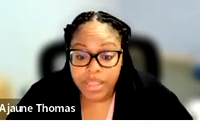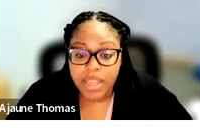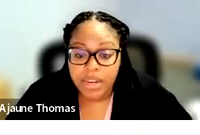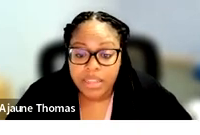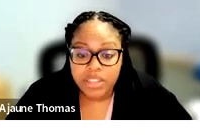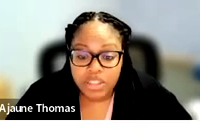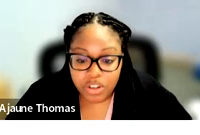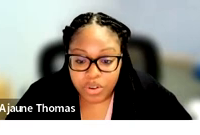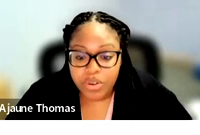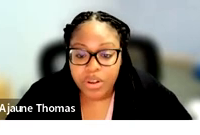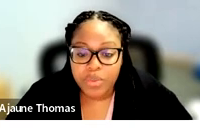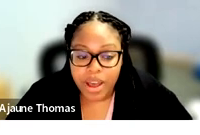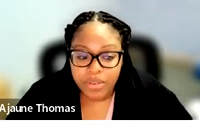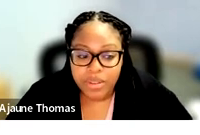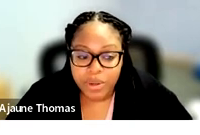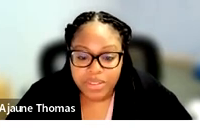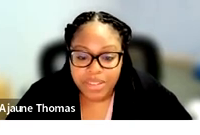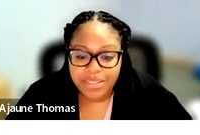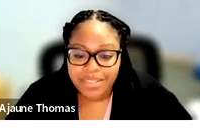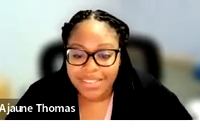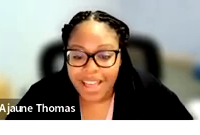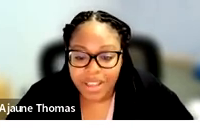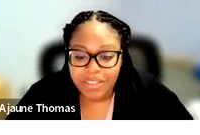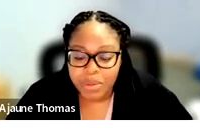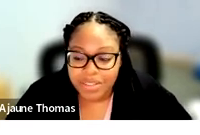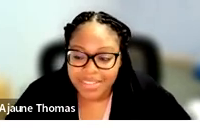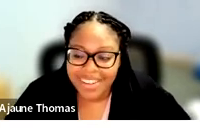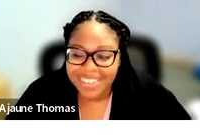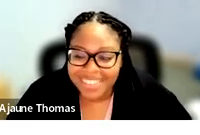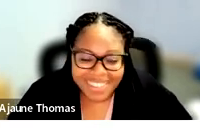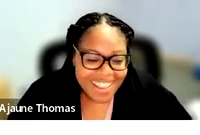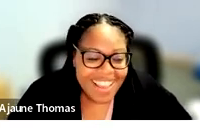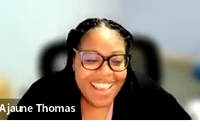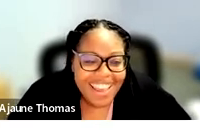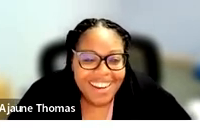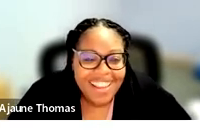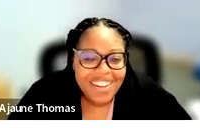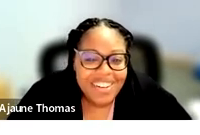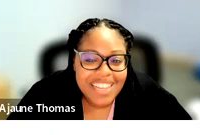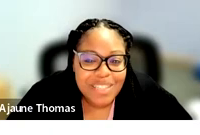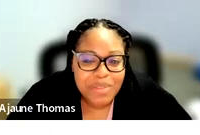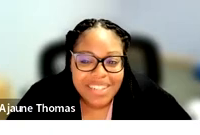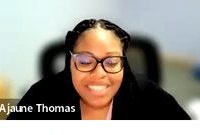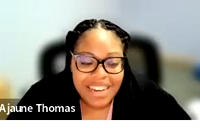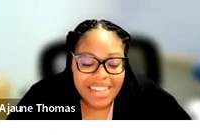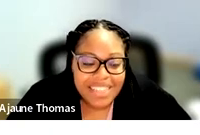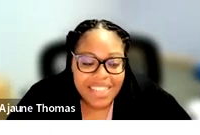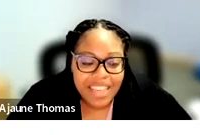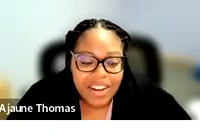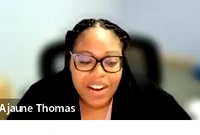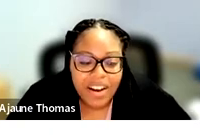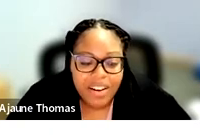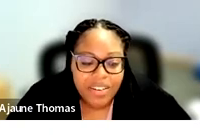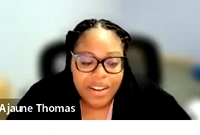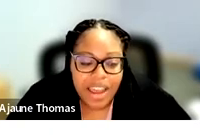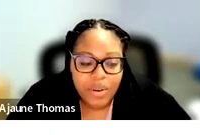blue, and then there's a circle around the person, the outline of the person. And in your accessibility settings,